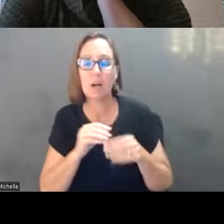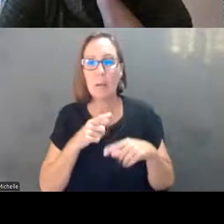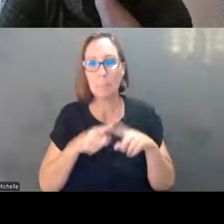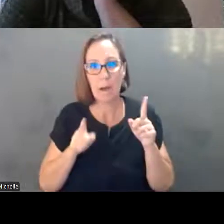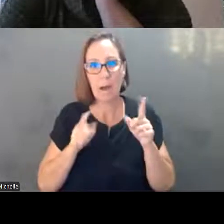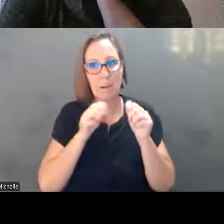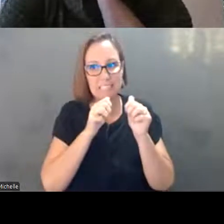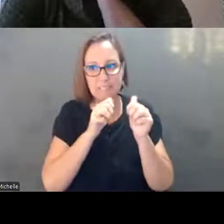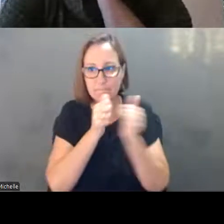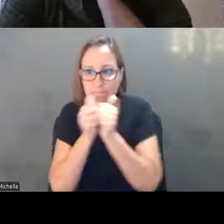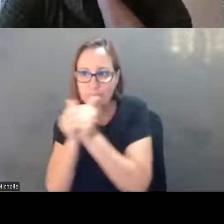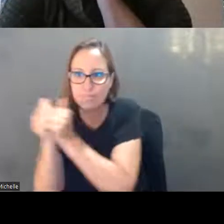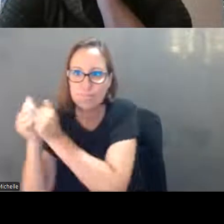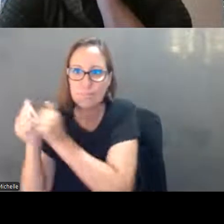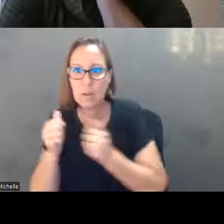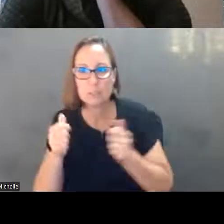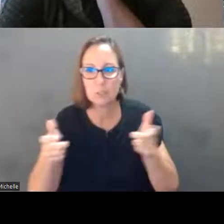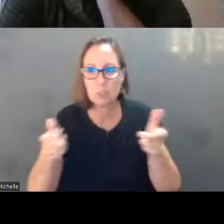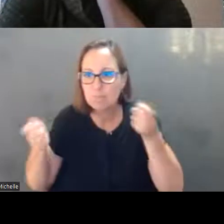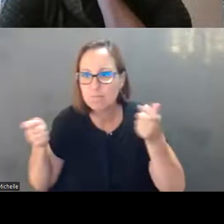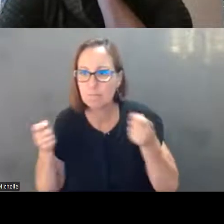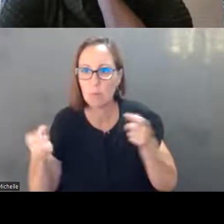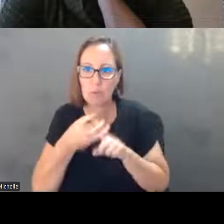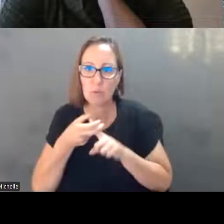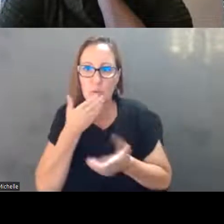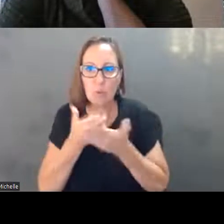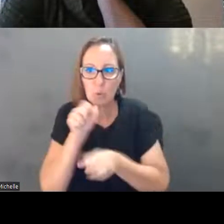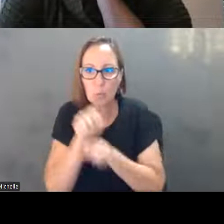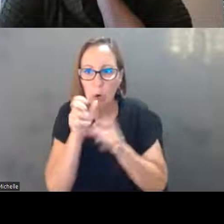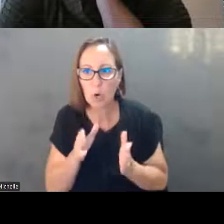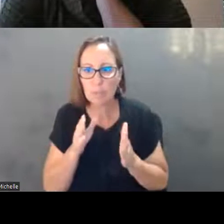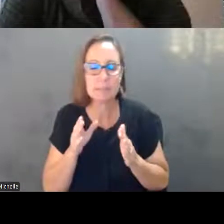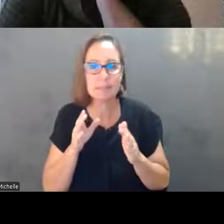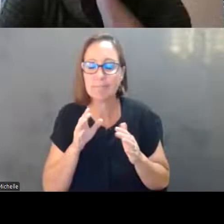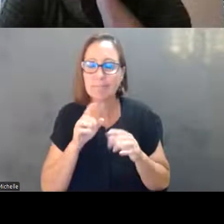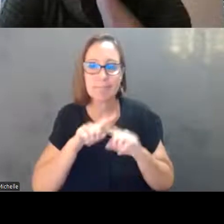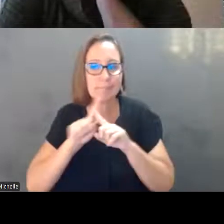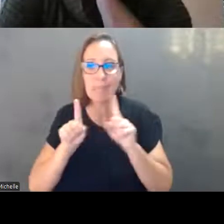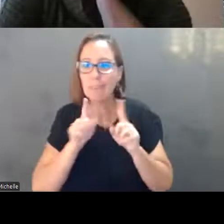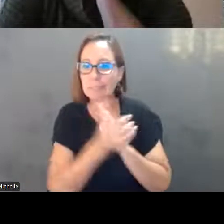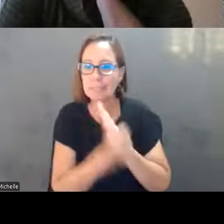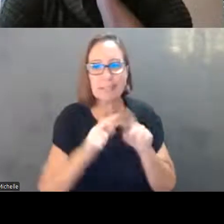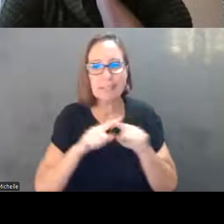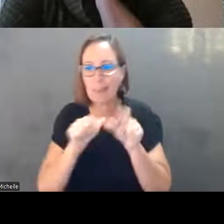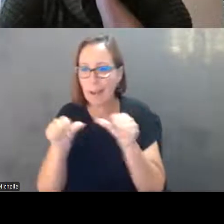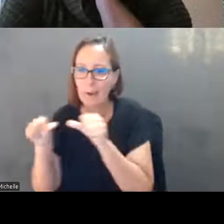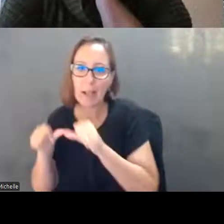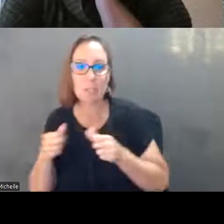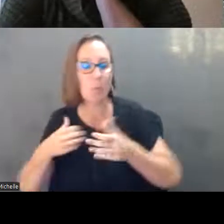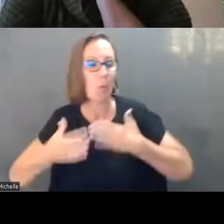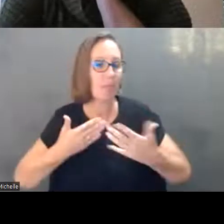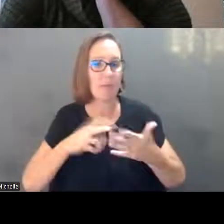good workers that have great skills in a whole variety of different areas, whether that is their ability to